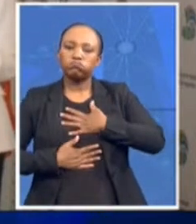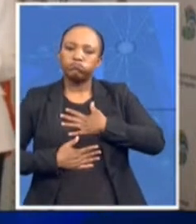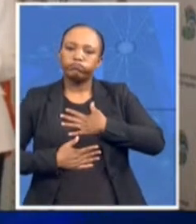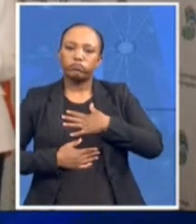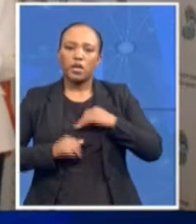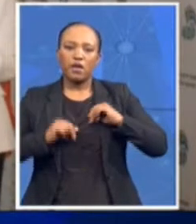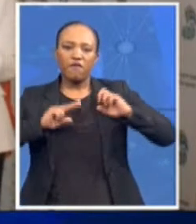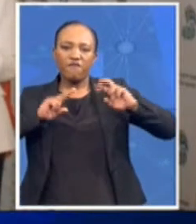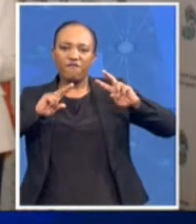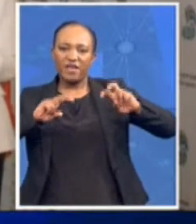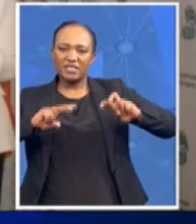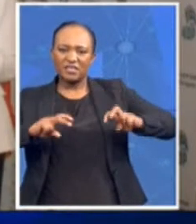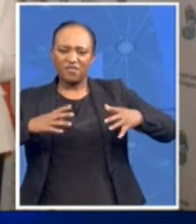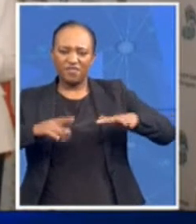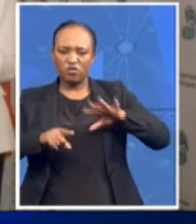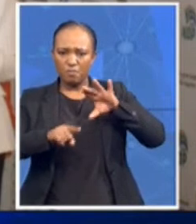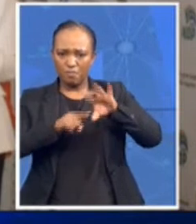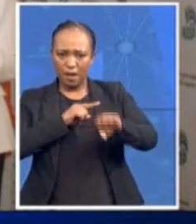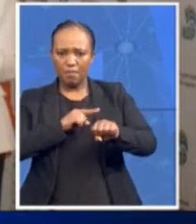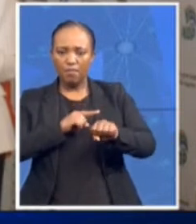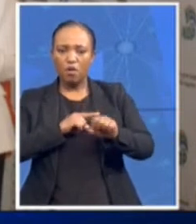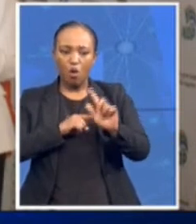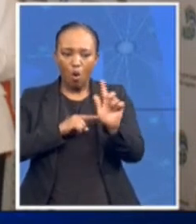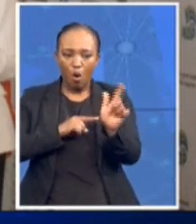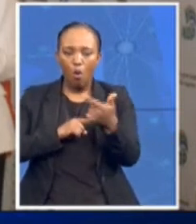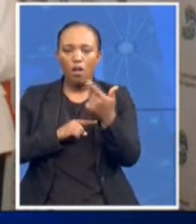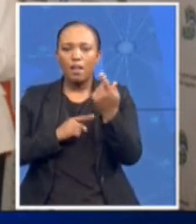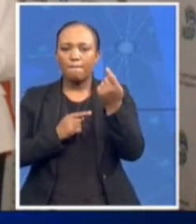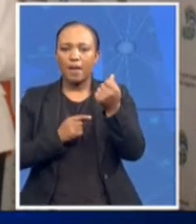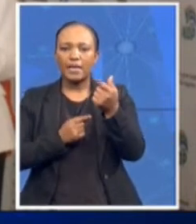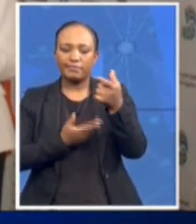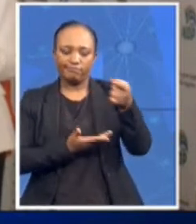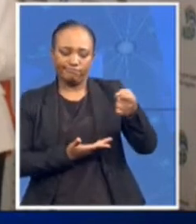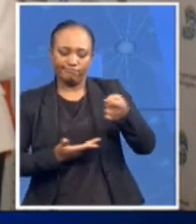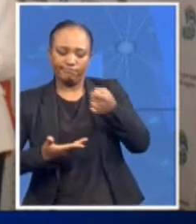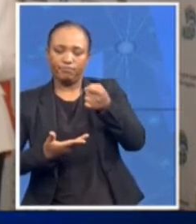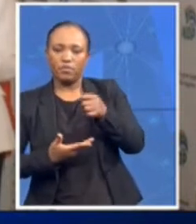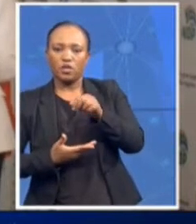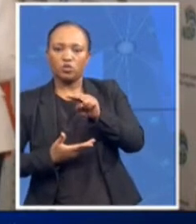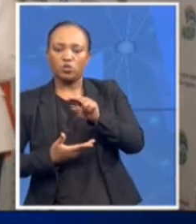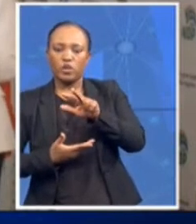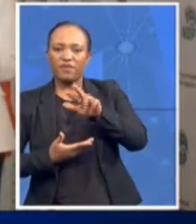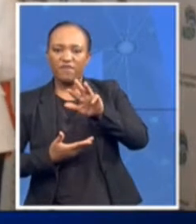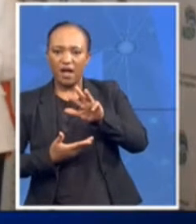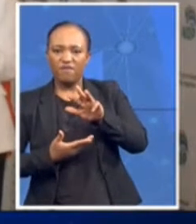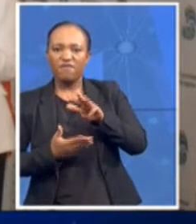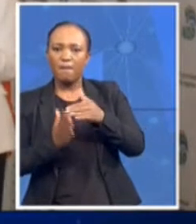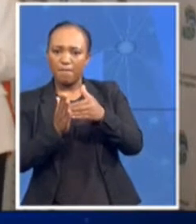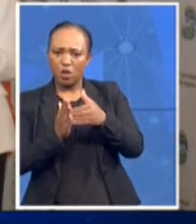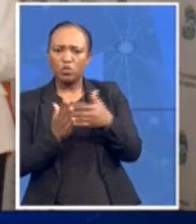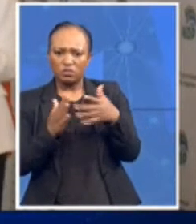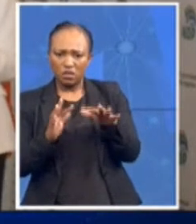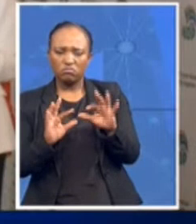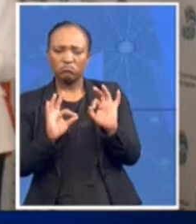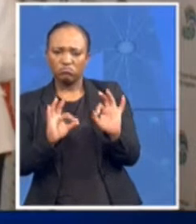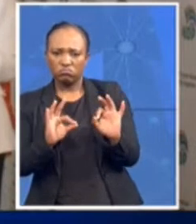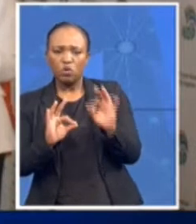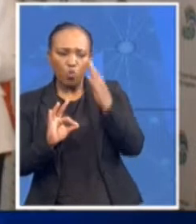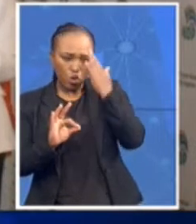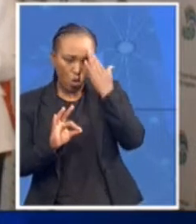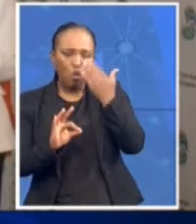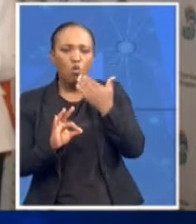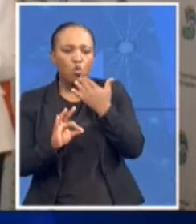the funds, the 285 million, has been accounted for. So there has been no missing funds at the